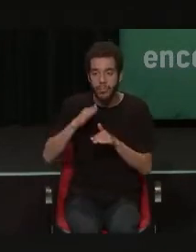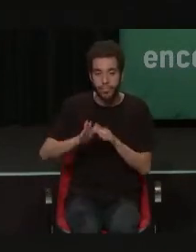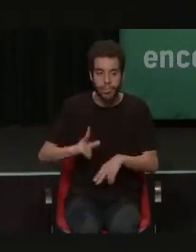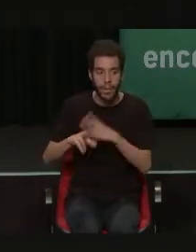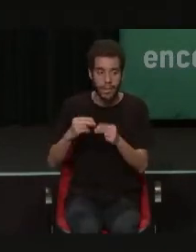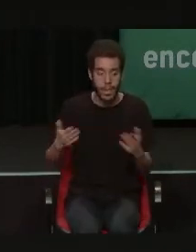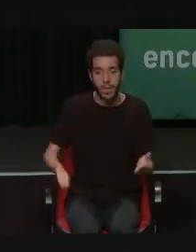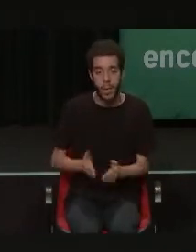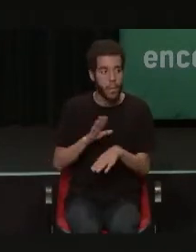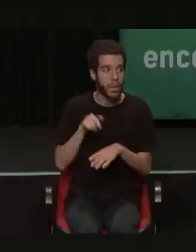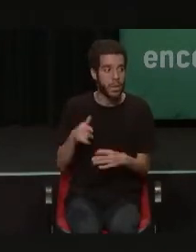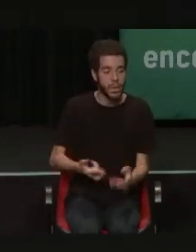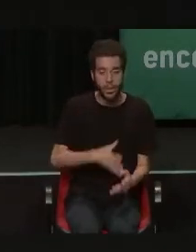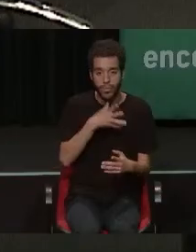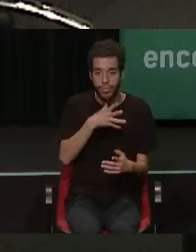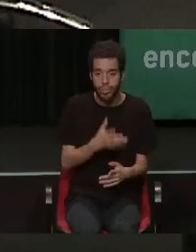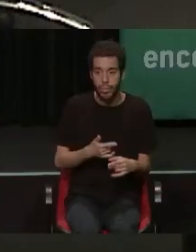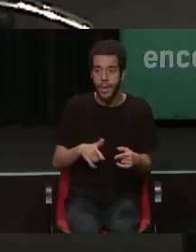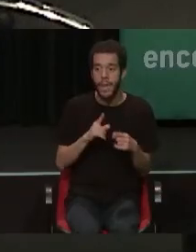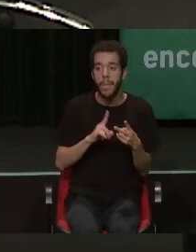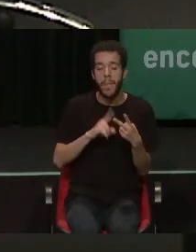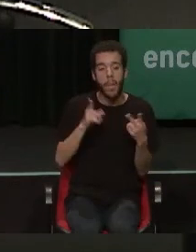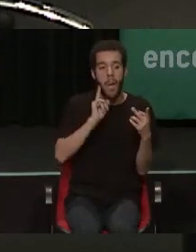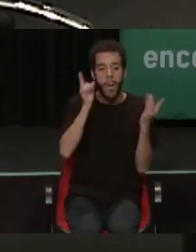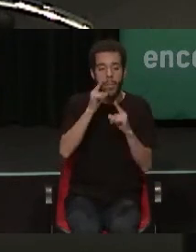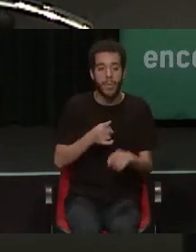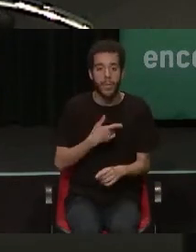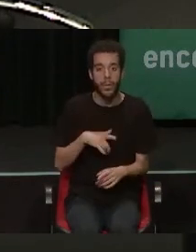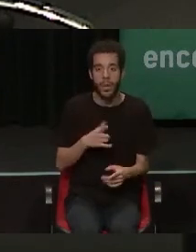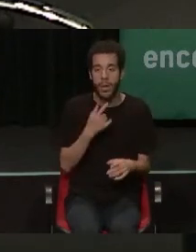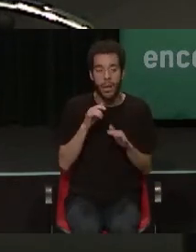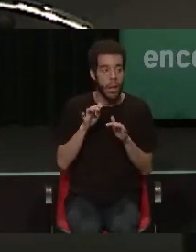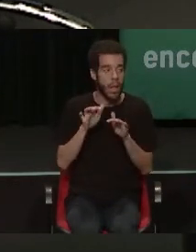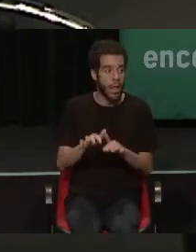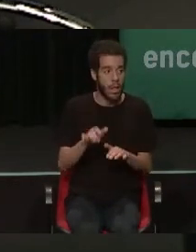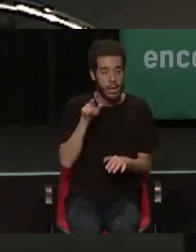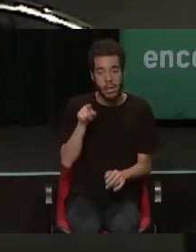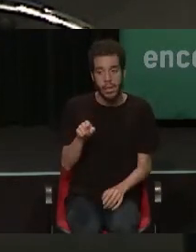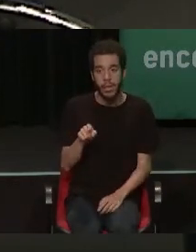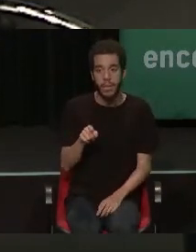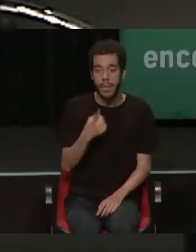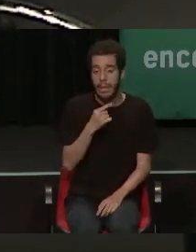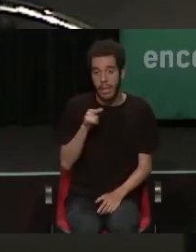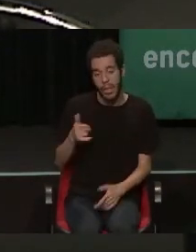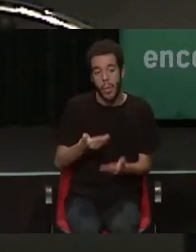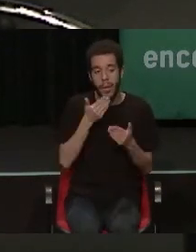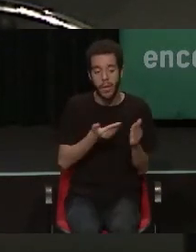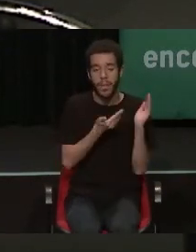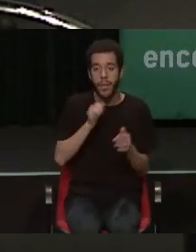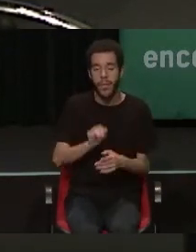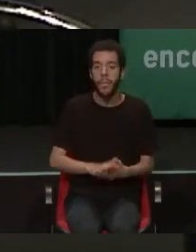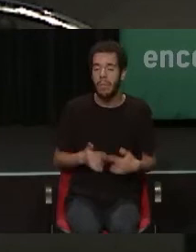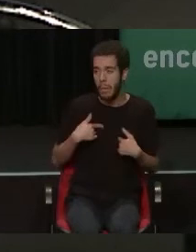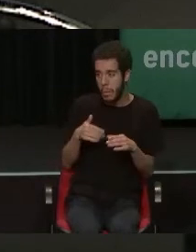thank you all, thank you Rebecca also away for your presentations. Can I say one word? Of course we have...